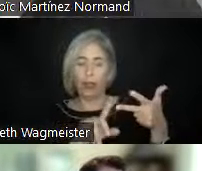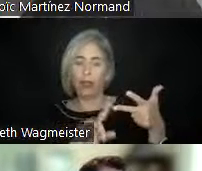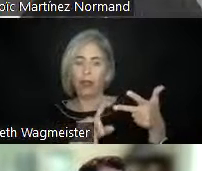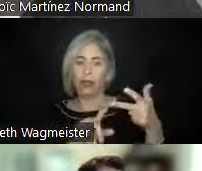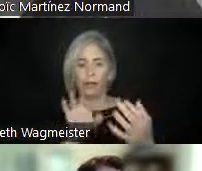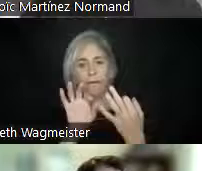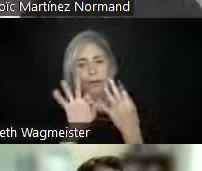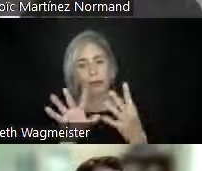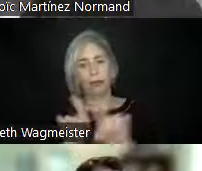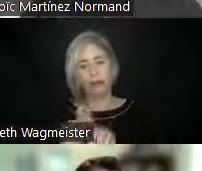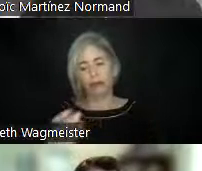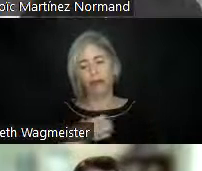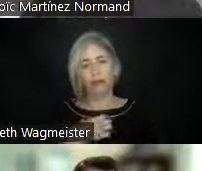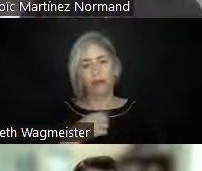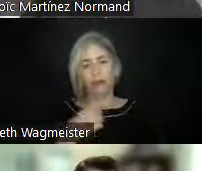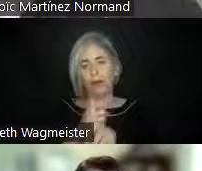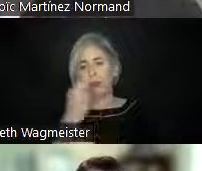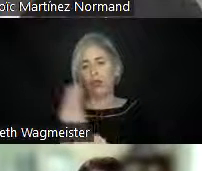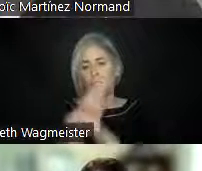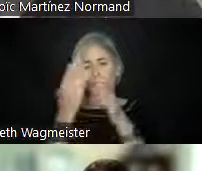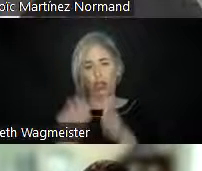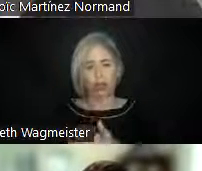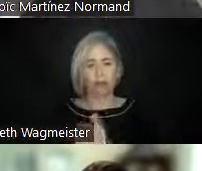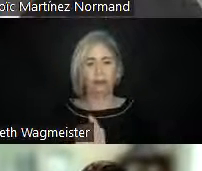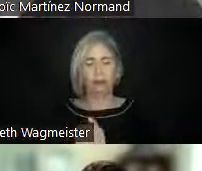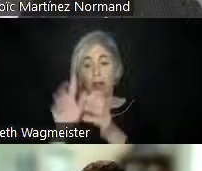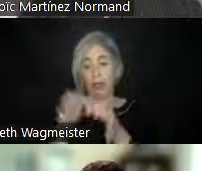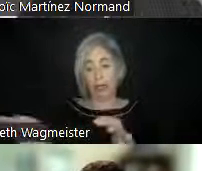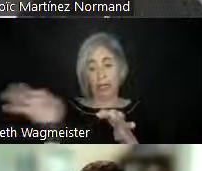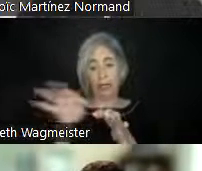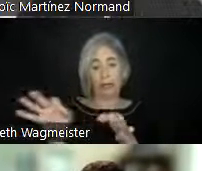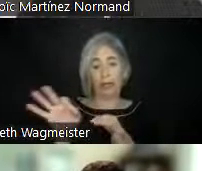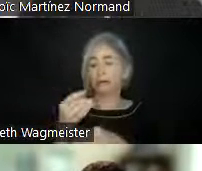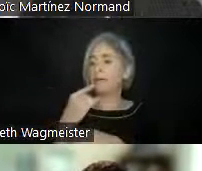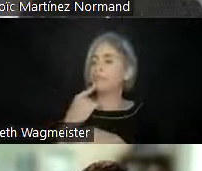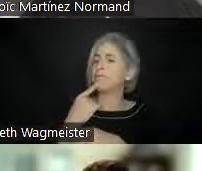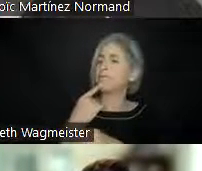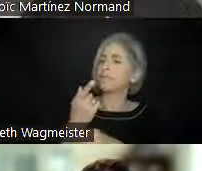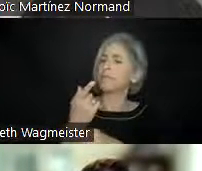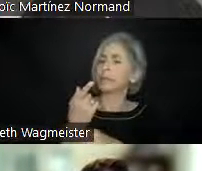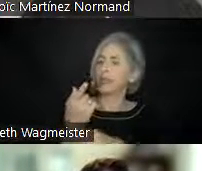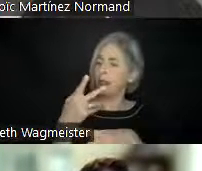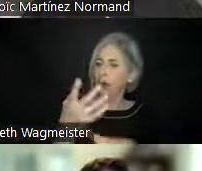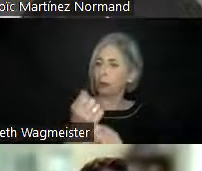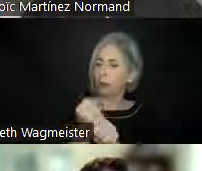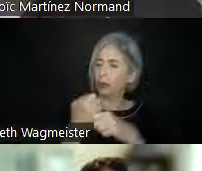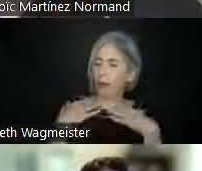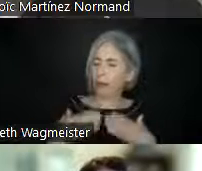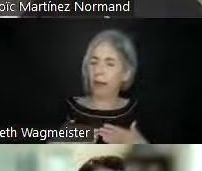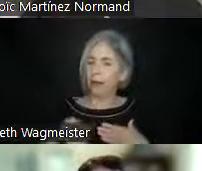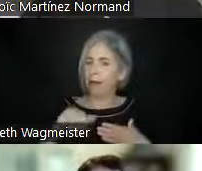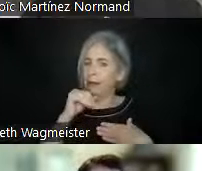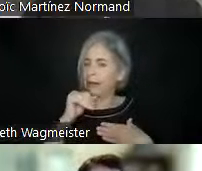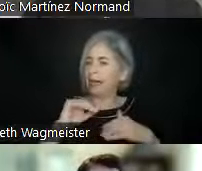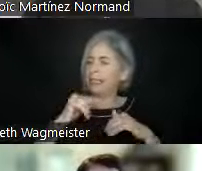course, the feedback and complaints from the users. But the statement is where the procuring body is not stating